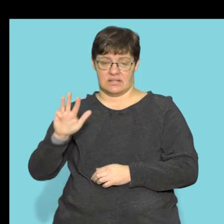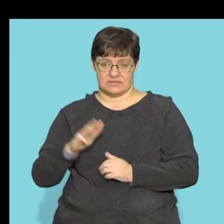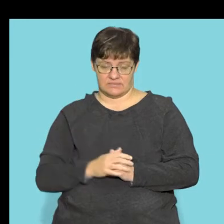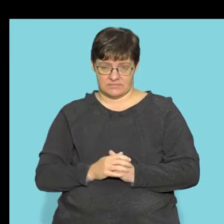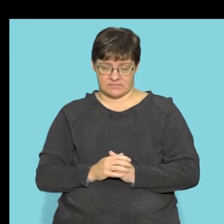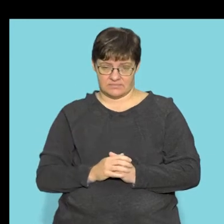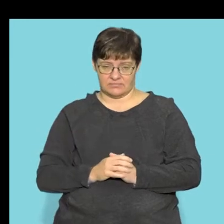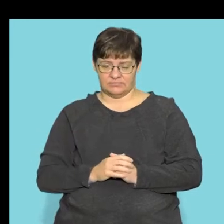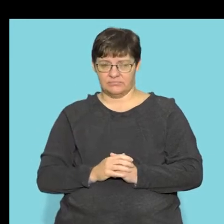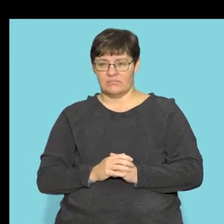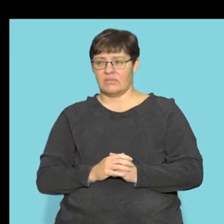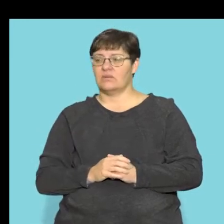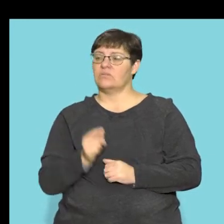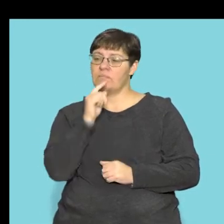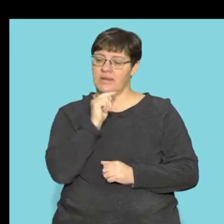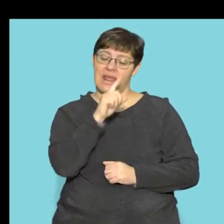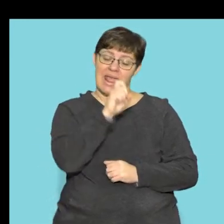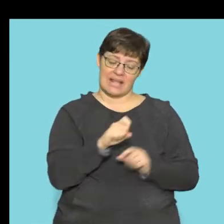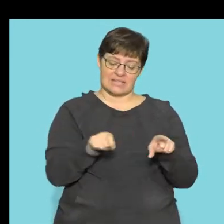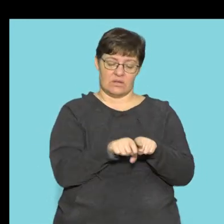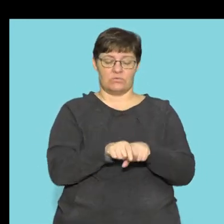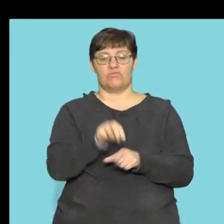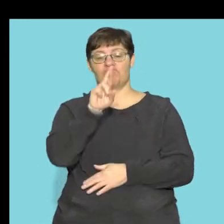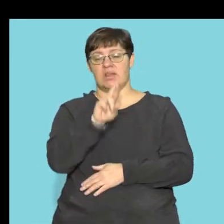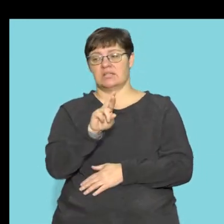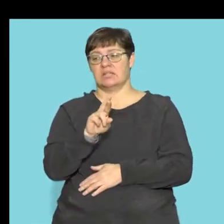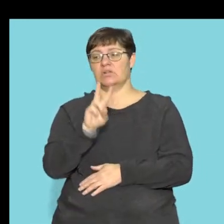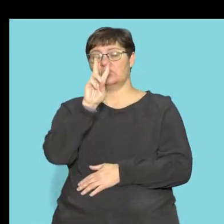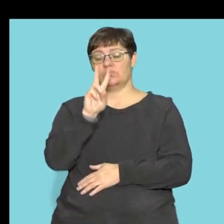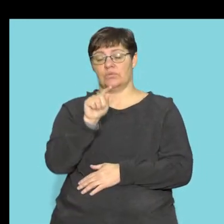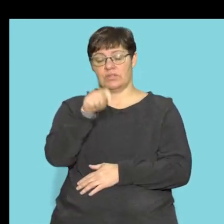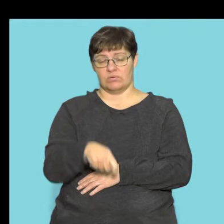2,599, right? So this will be X is equals to